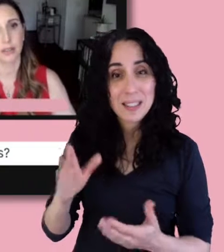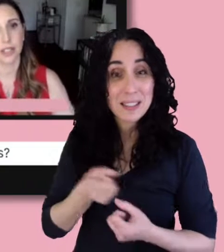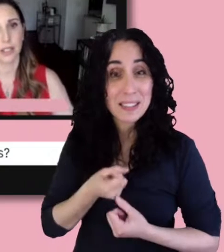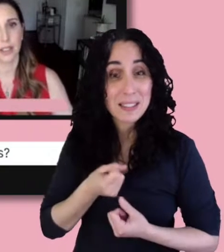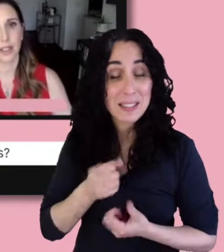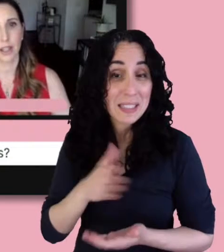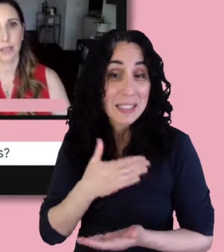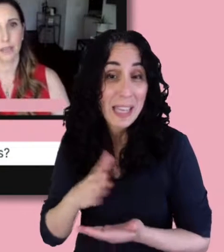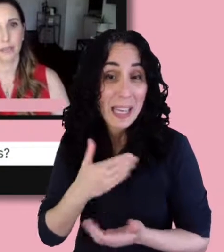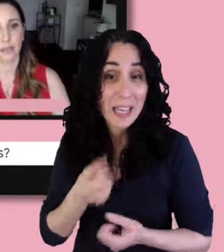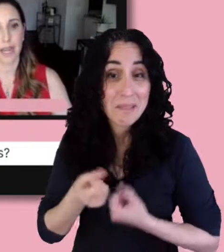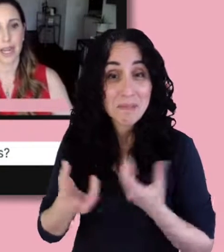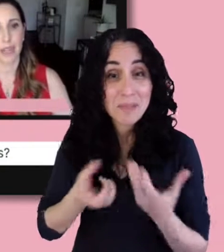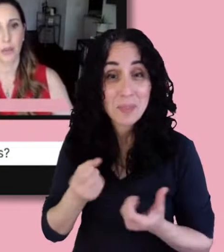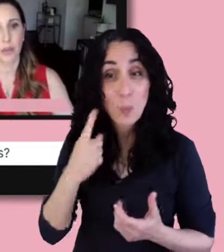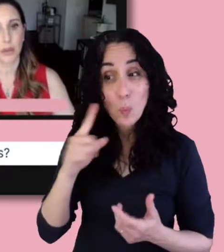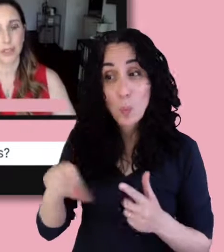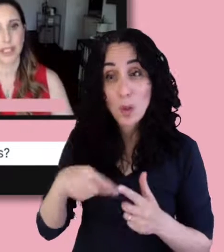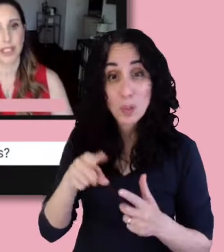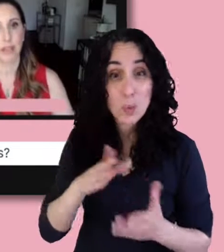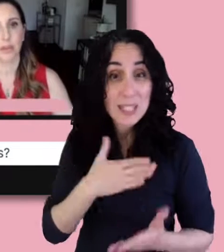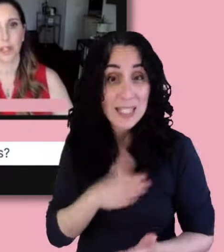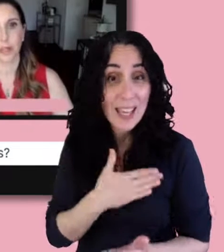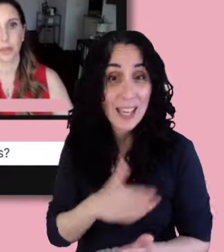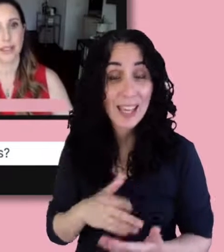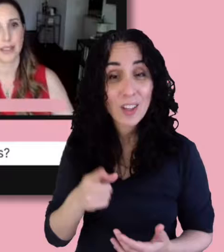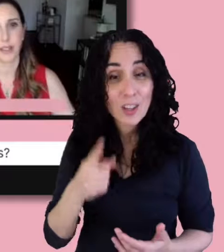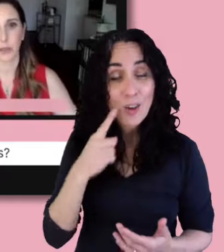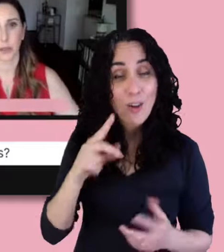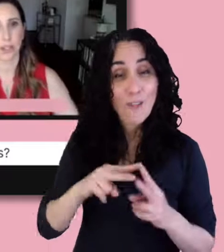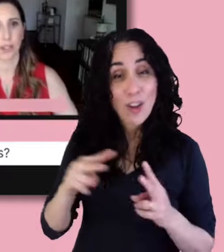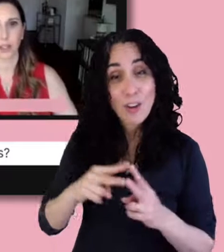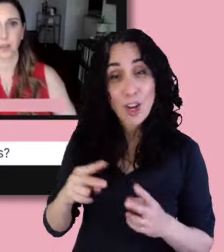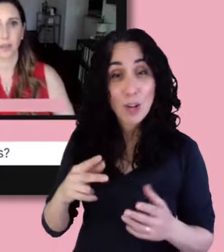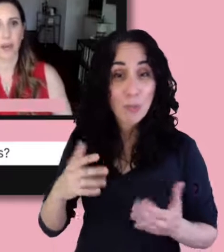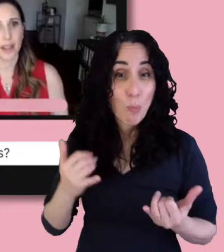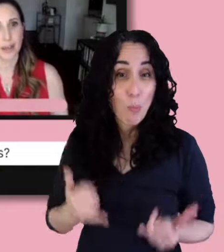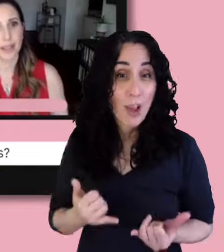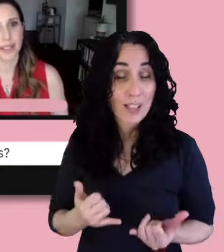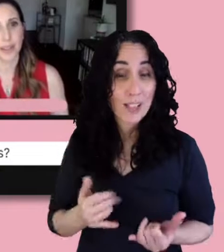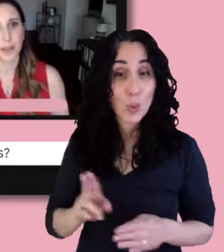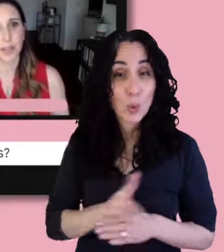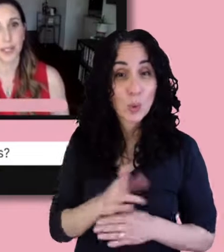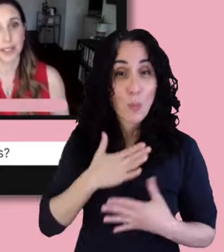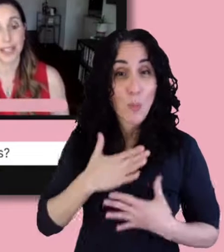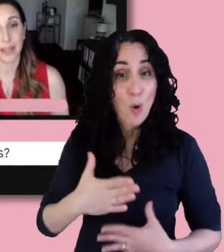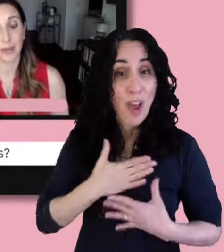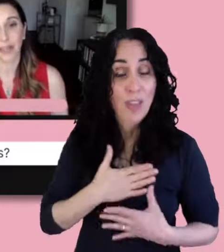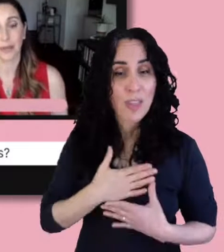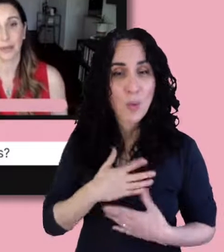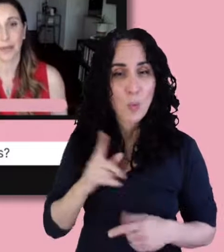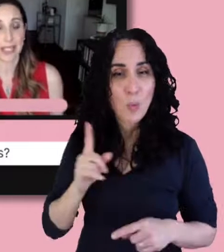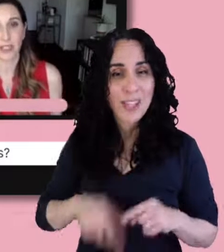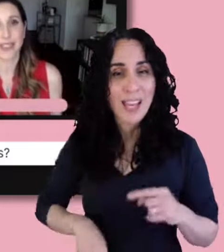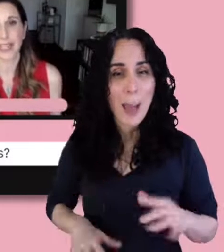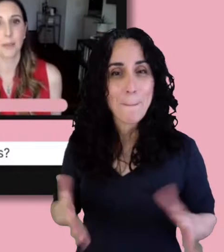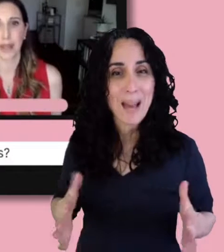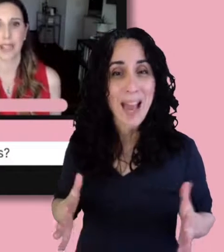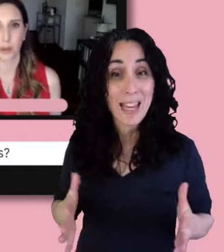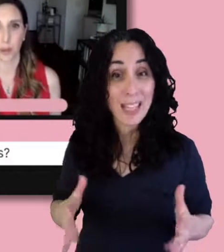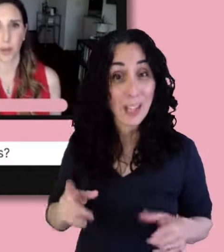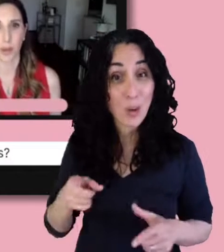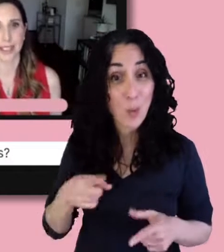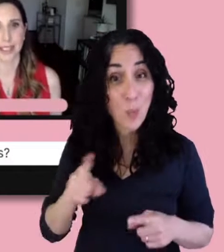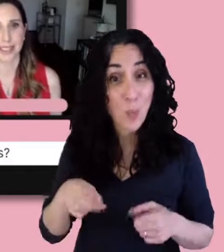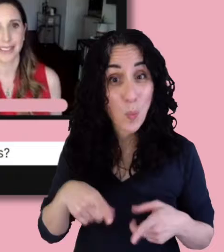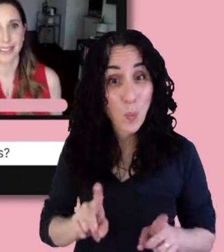yourself. And when you sing, you're very present. You're using all your breath, right? So you actually can't. We actually can't panic